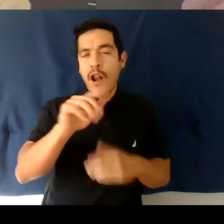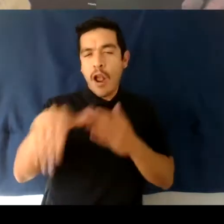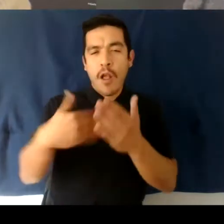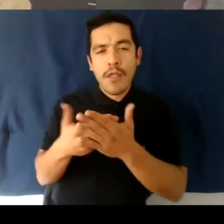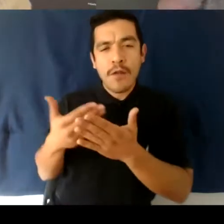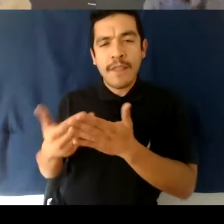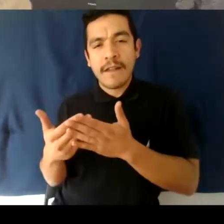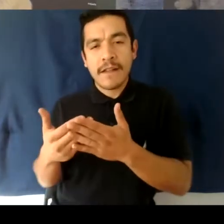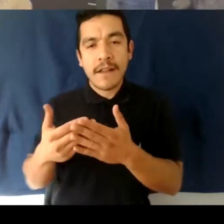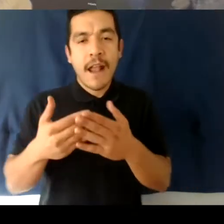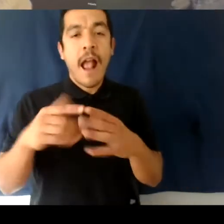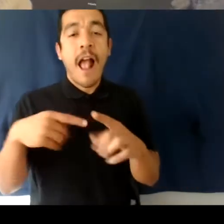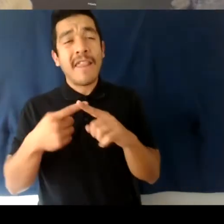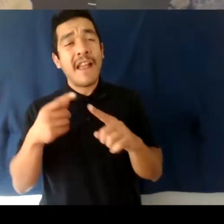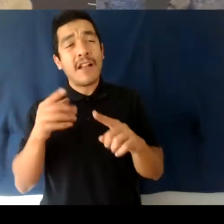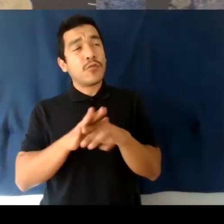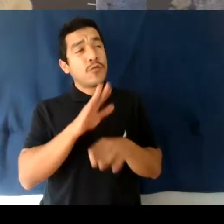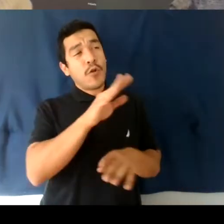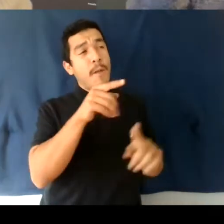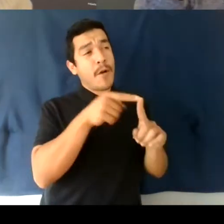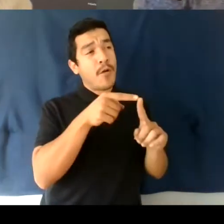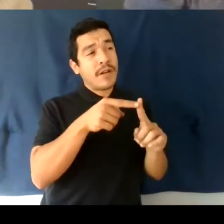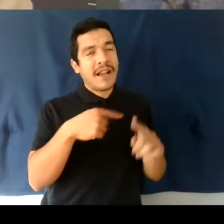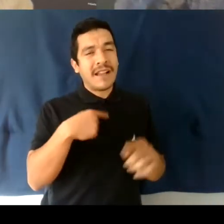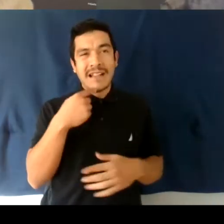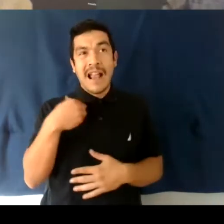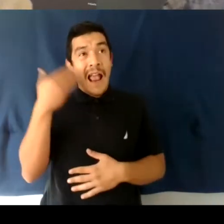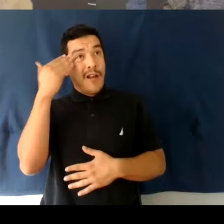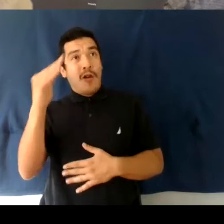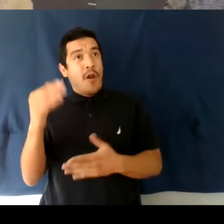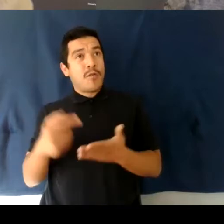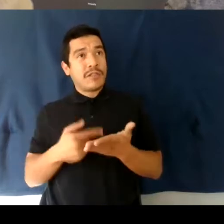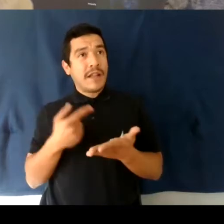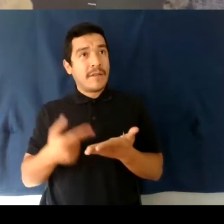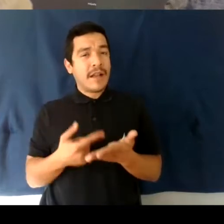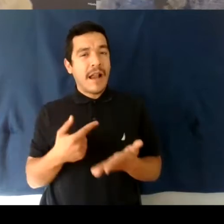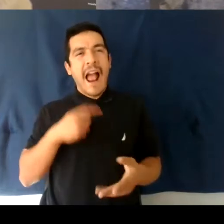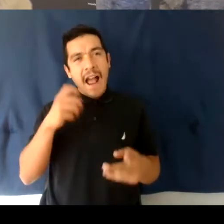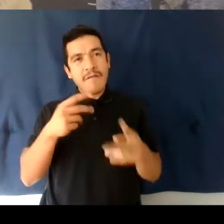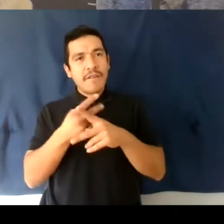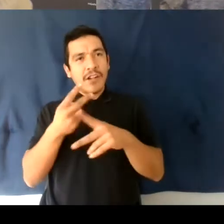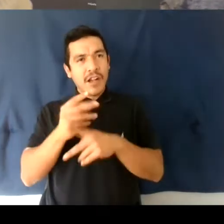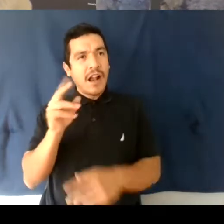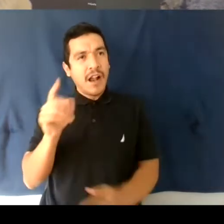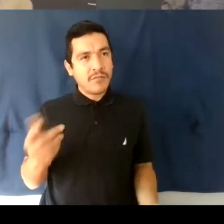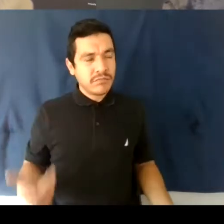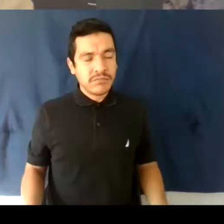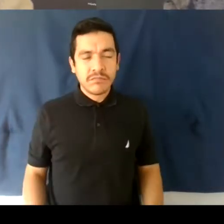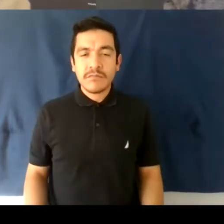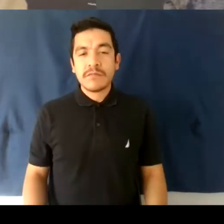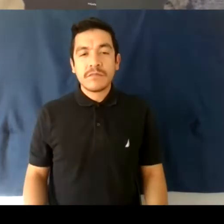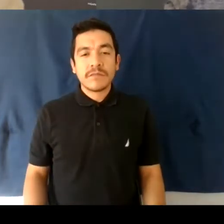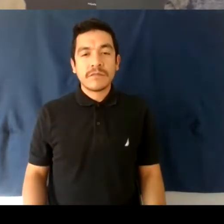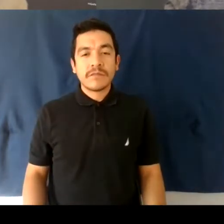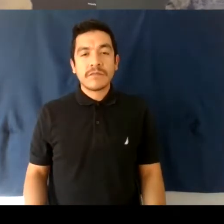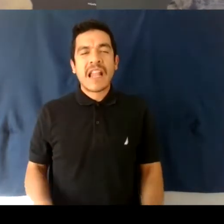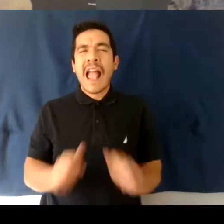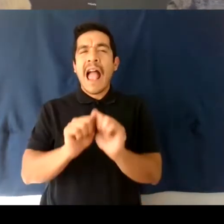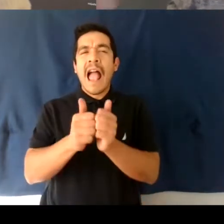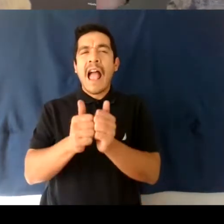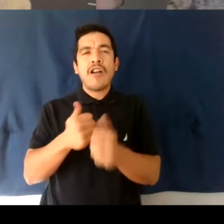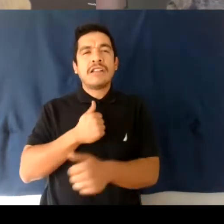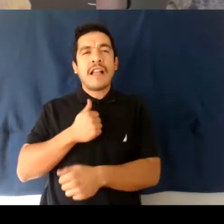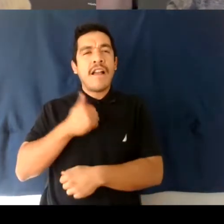then to your point, it's like, I don't know. And it's like, how do I Yeah. figure that out? So it's like, how self-aware do you expect